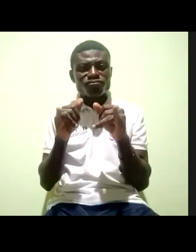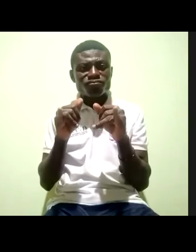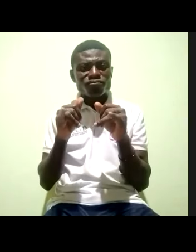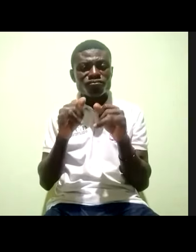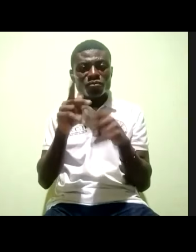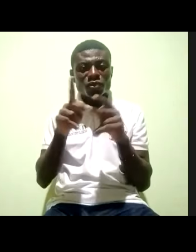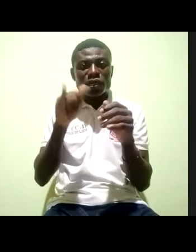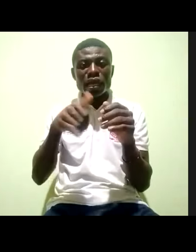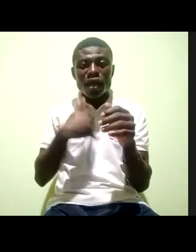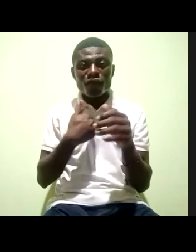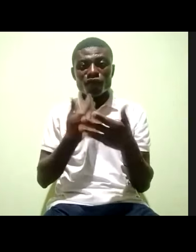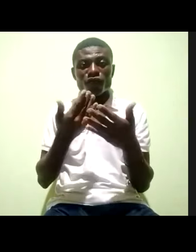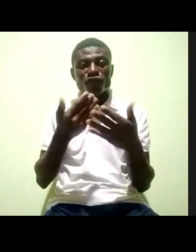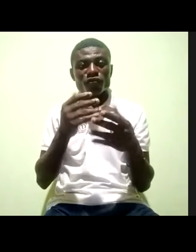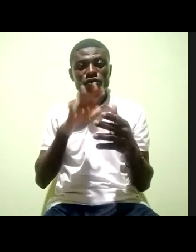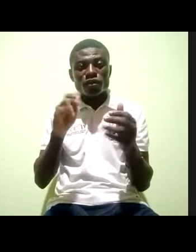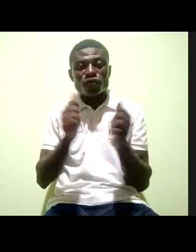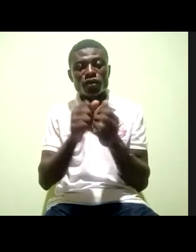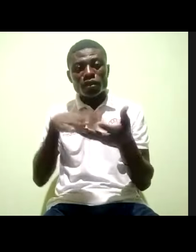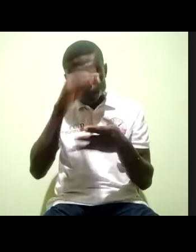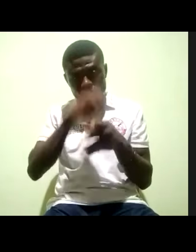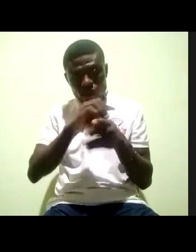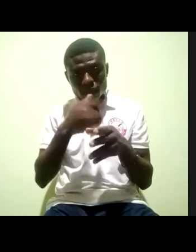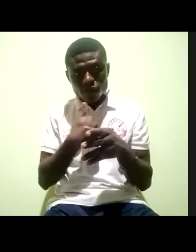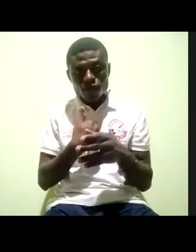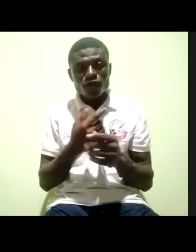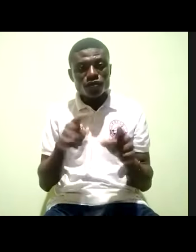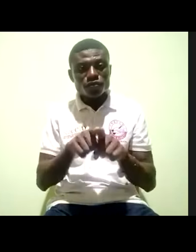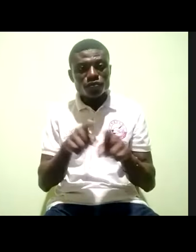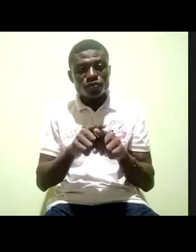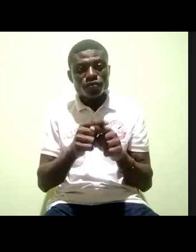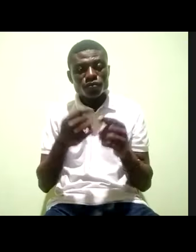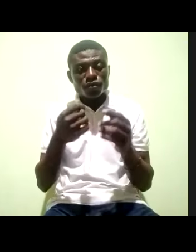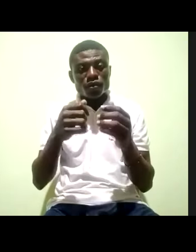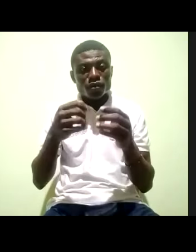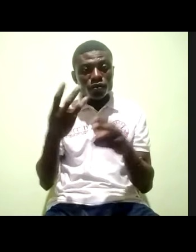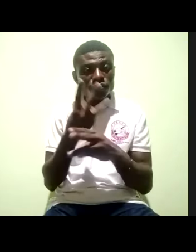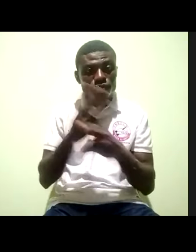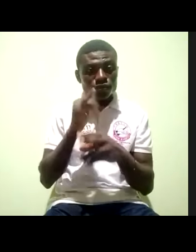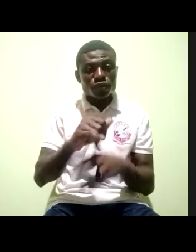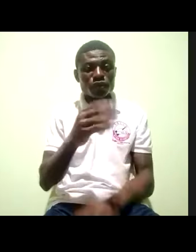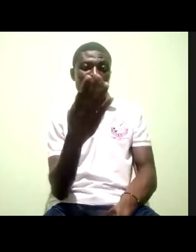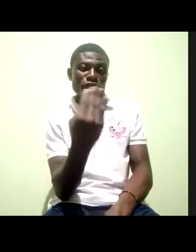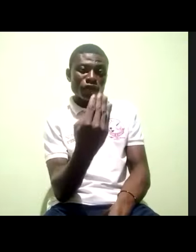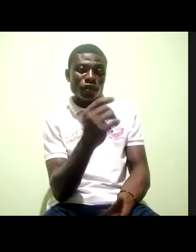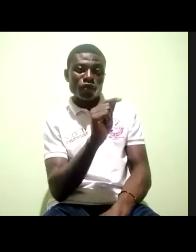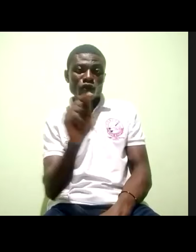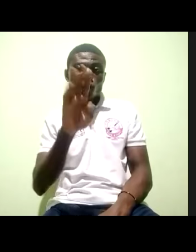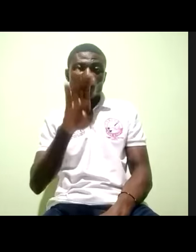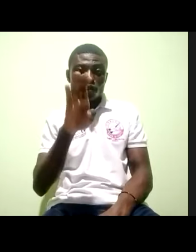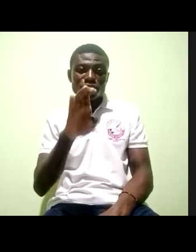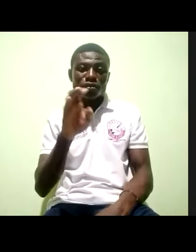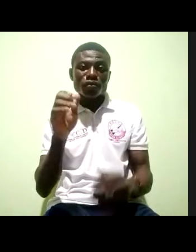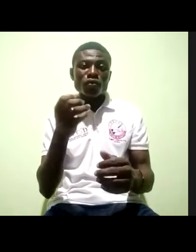disorder with learning disabilities. And it is estimated that 15 to 40% of children with dyslexia